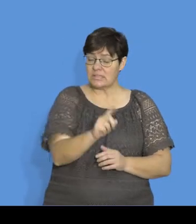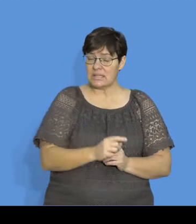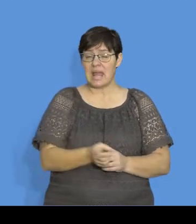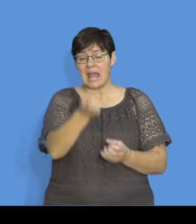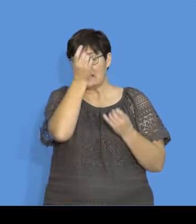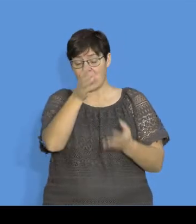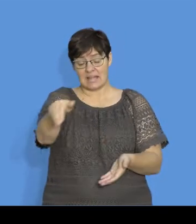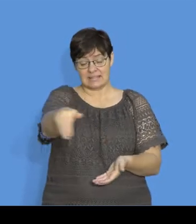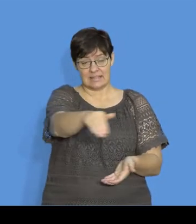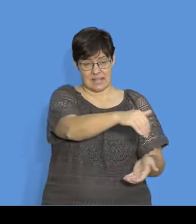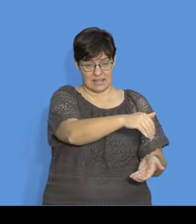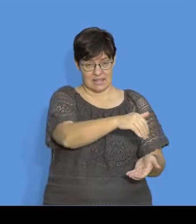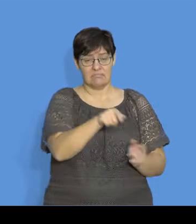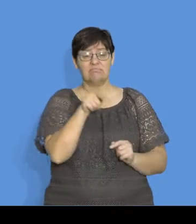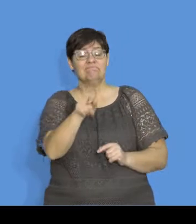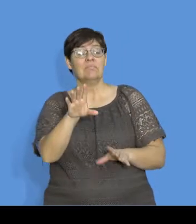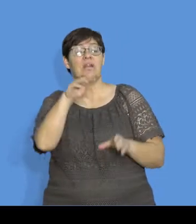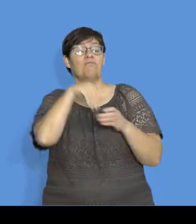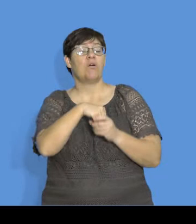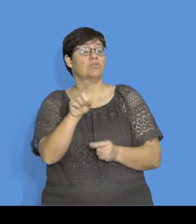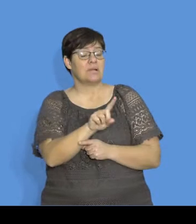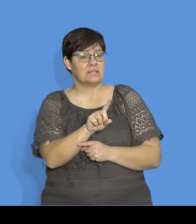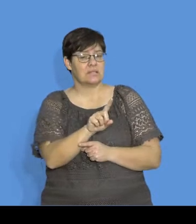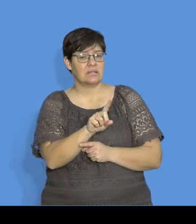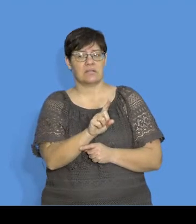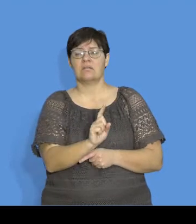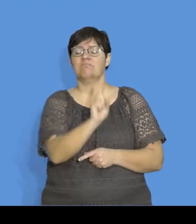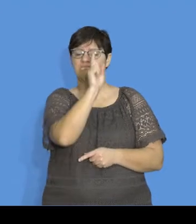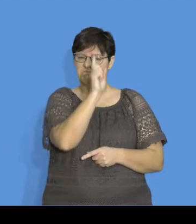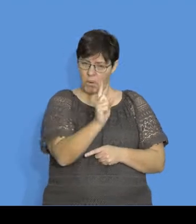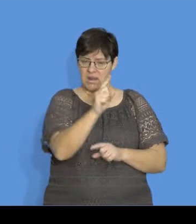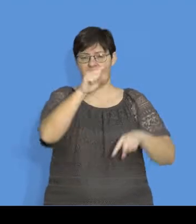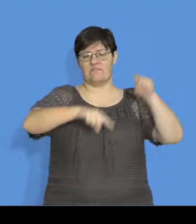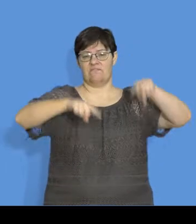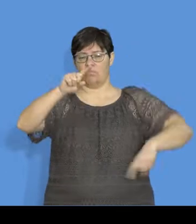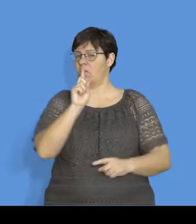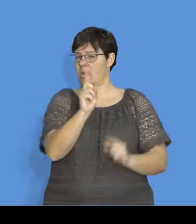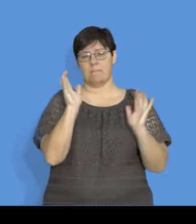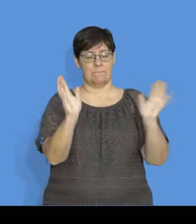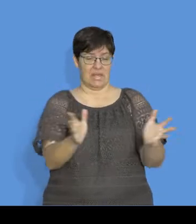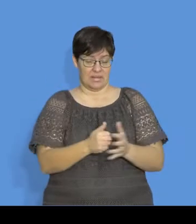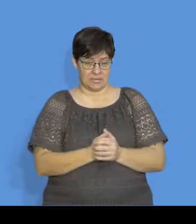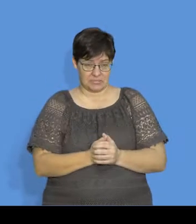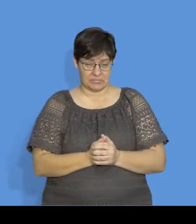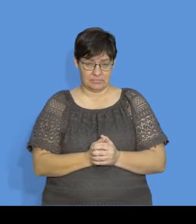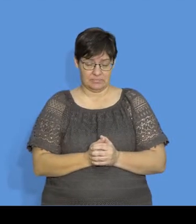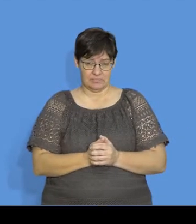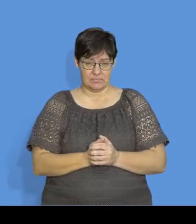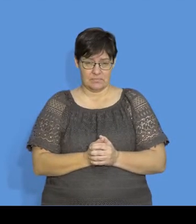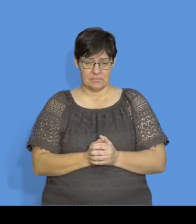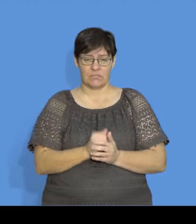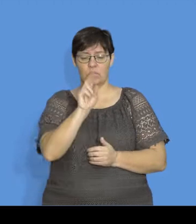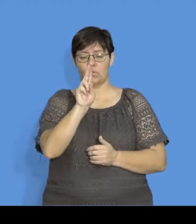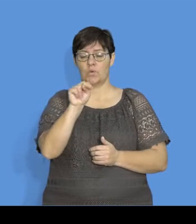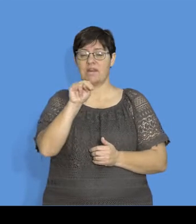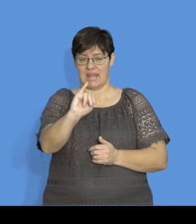Univariate data is a data concerned with a single variable, okay? So it's a single